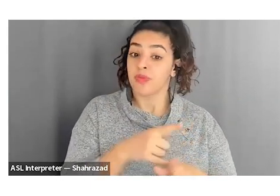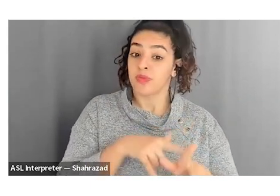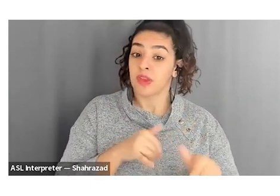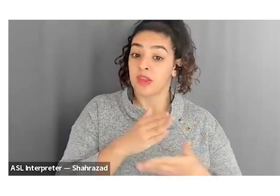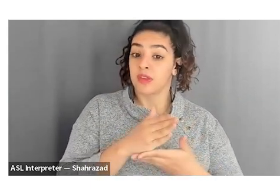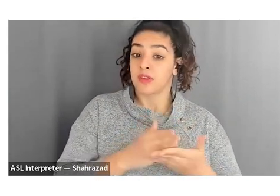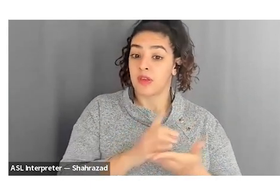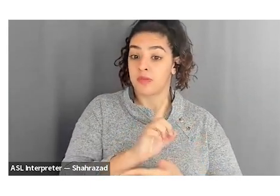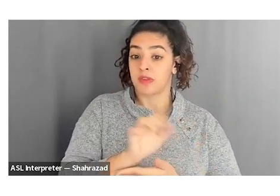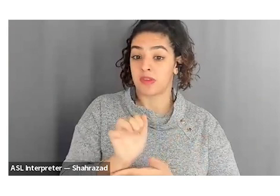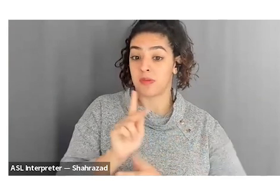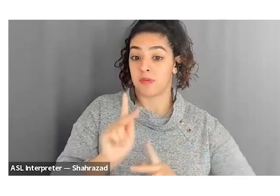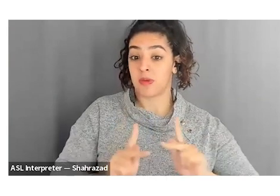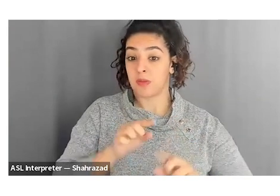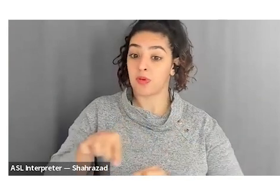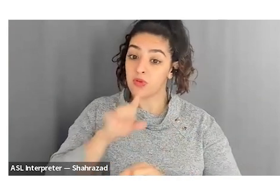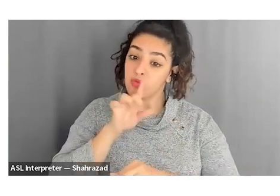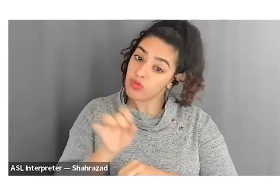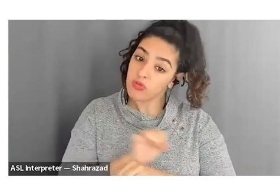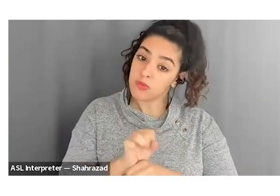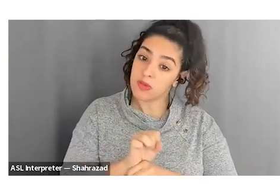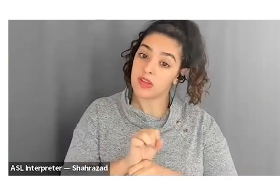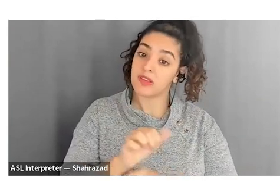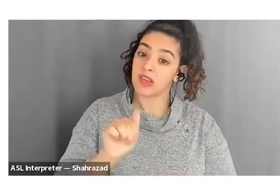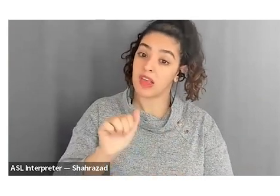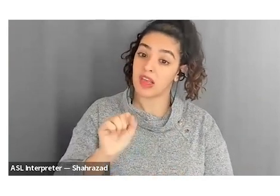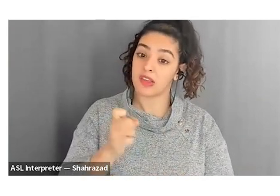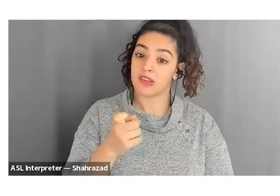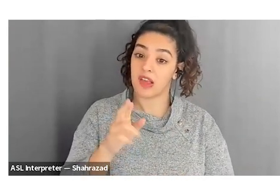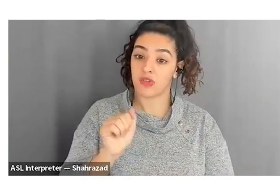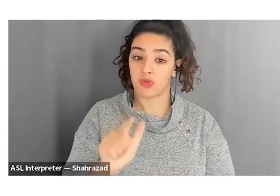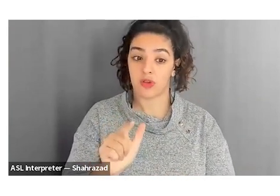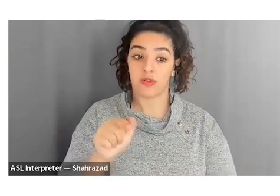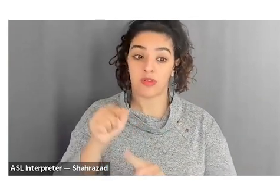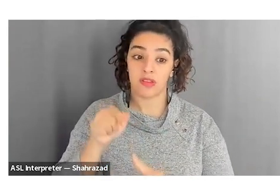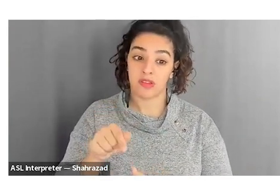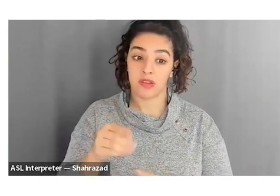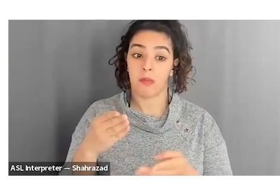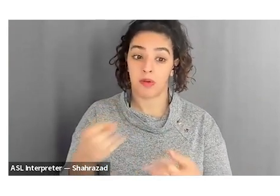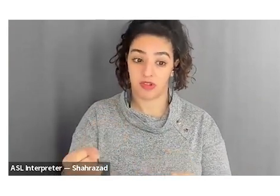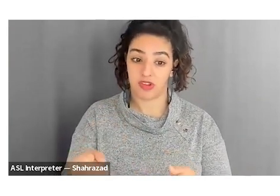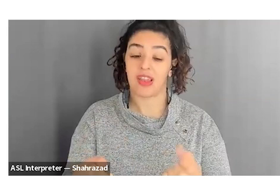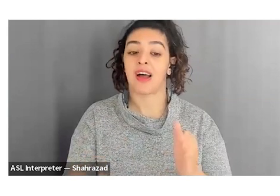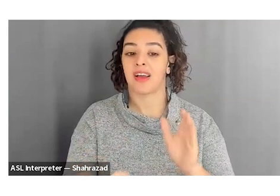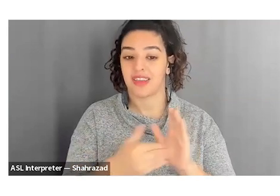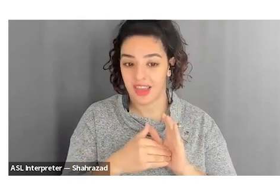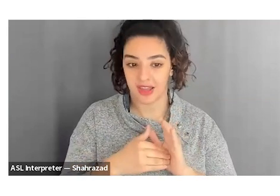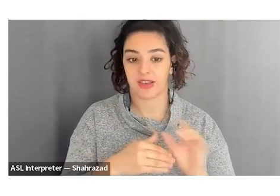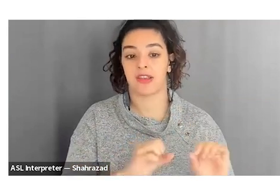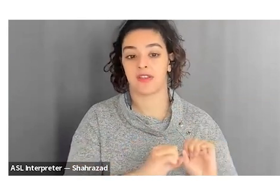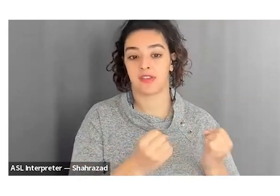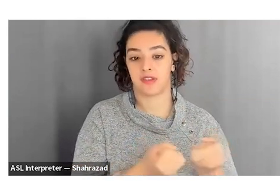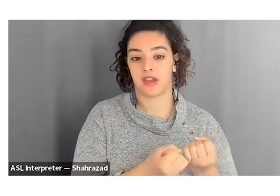may be asexual, this is bullshit. And overall, I think, yet again, society must check the